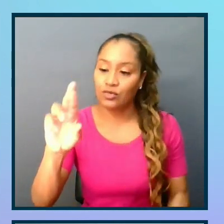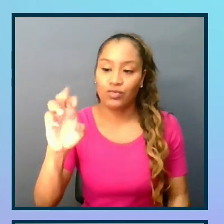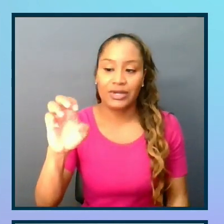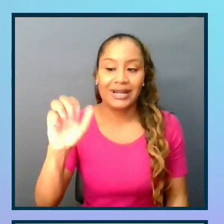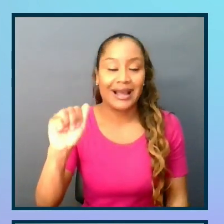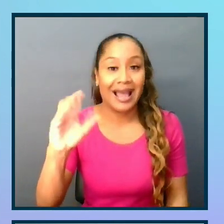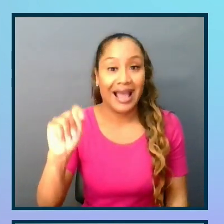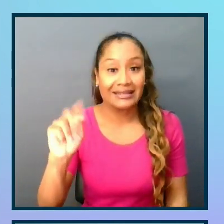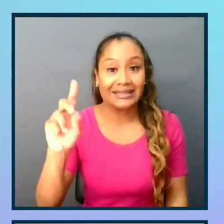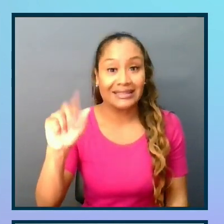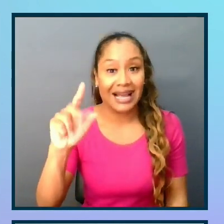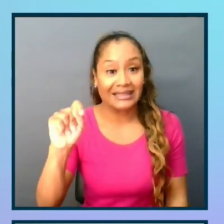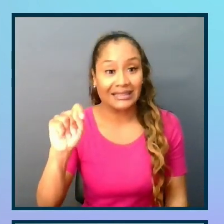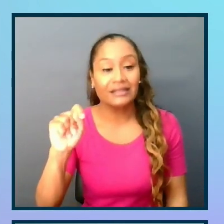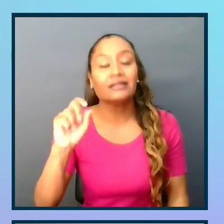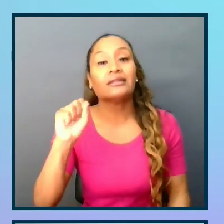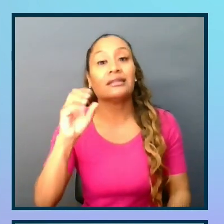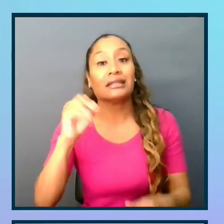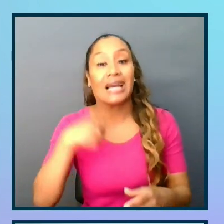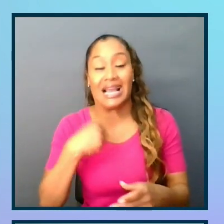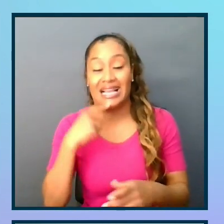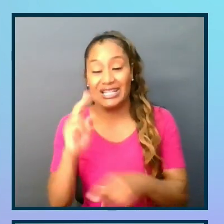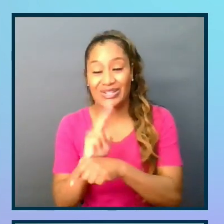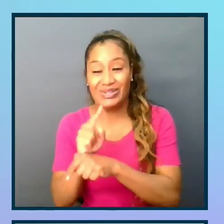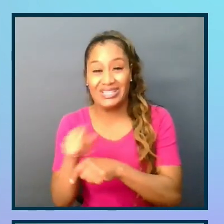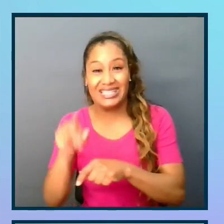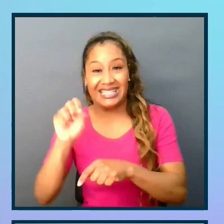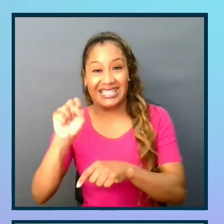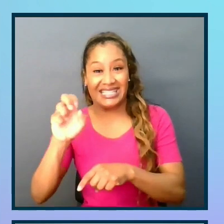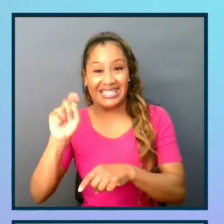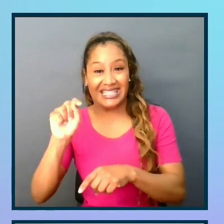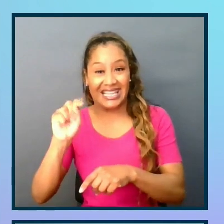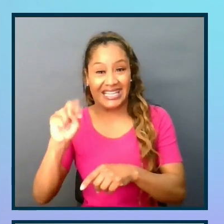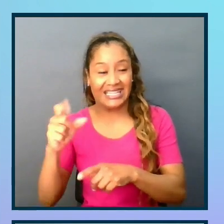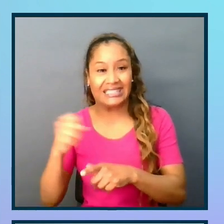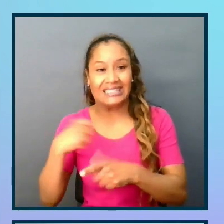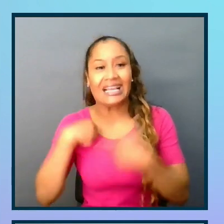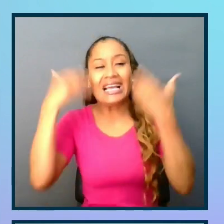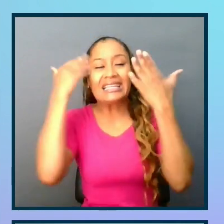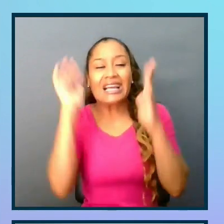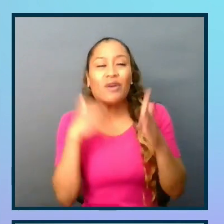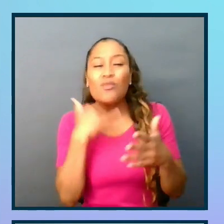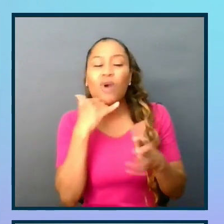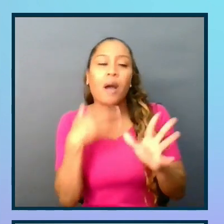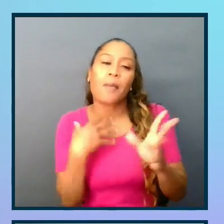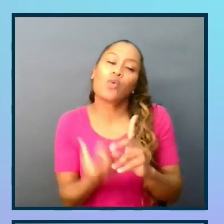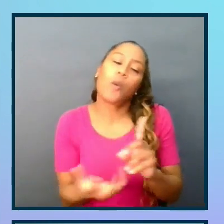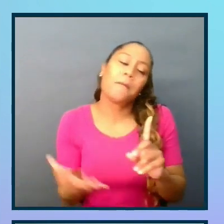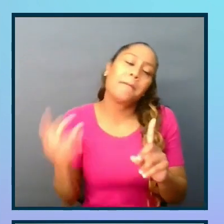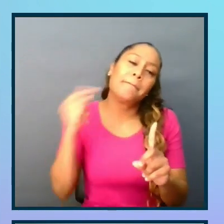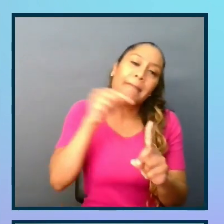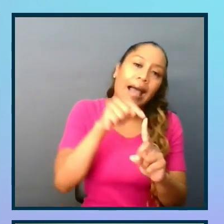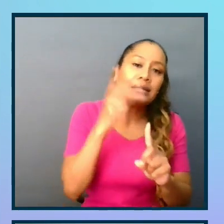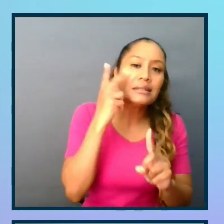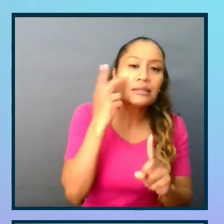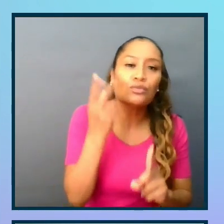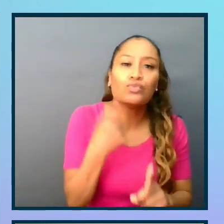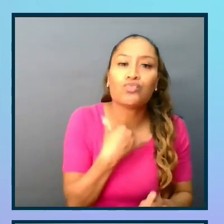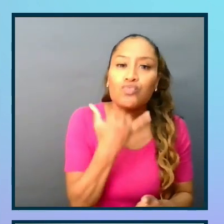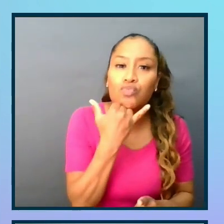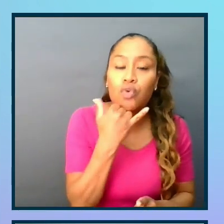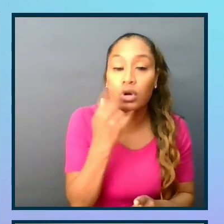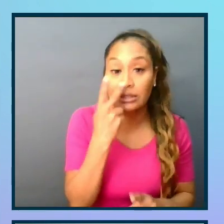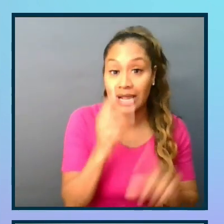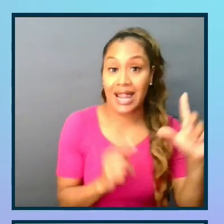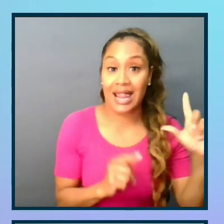the settings group. So I'm going to go, I don't really know what's going on. I don't know what I just did wrong. I'm going to go back to that component and see what's going on. So here on the left-hand side